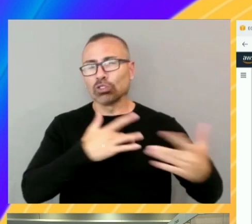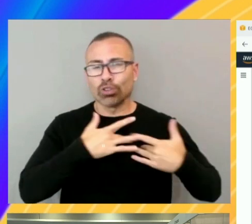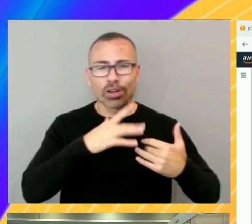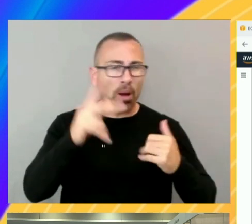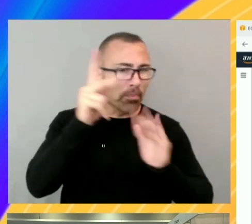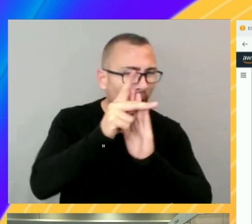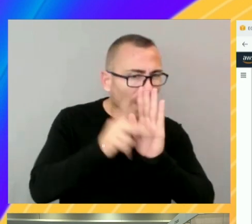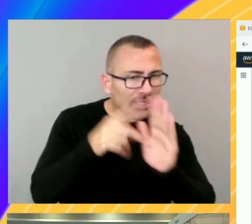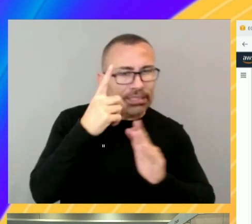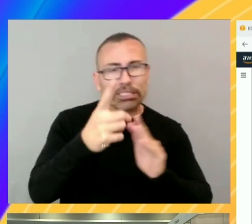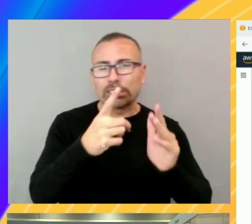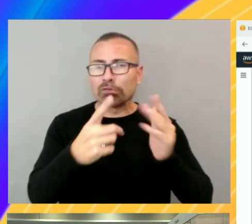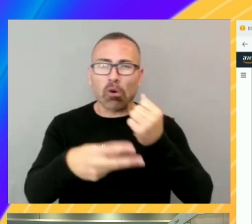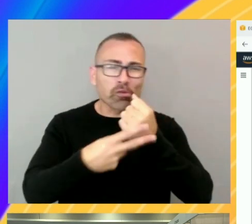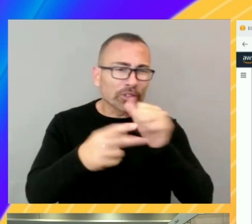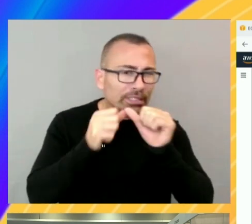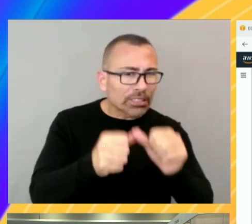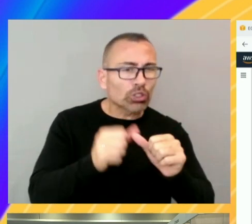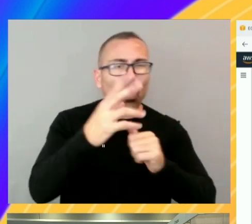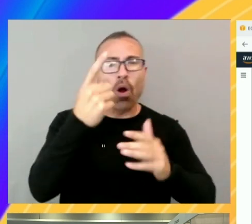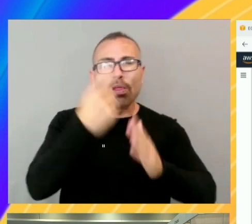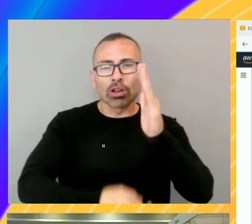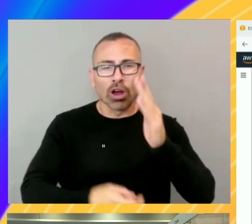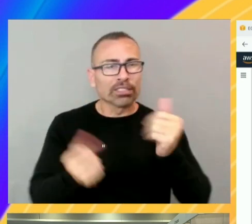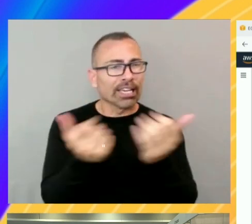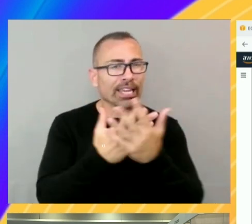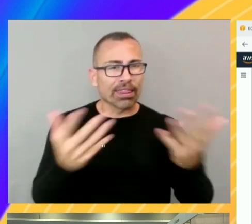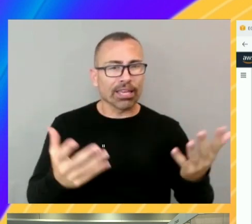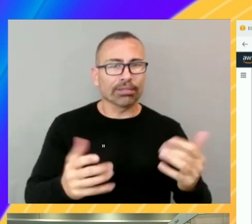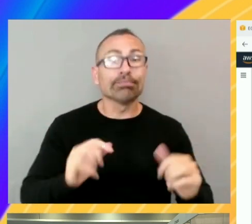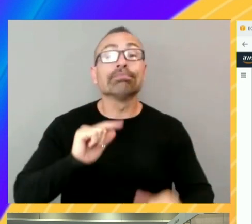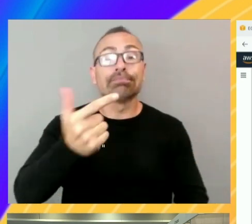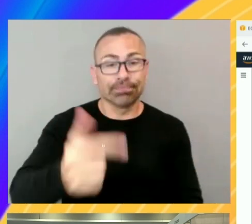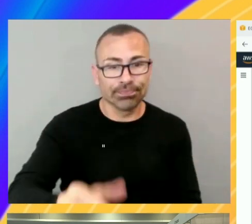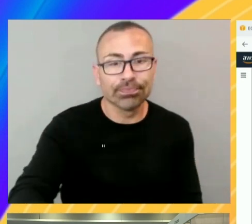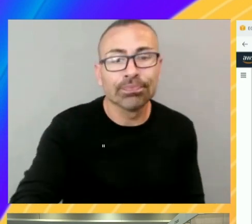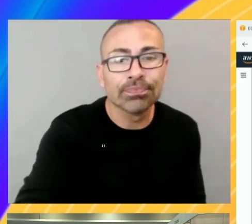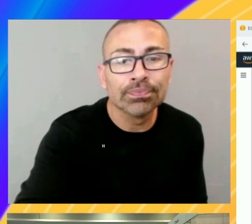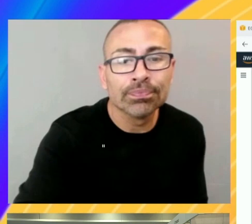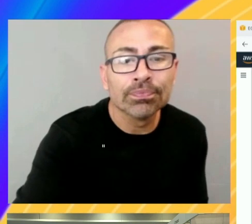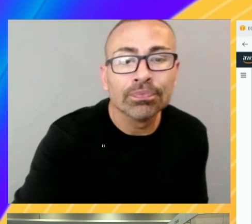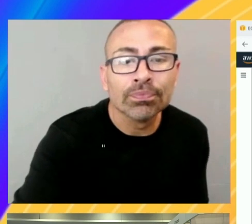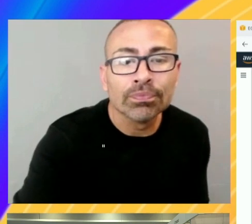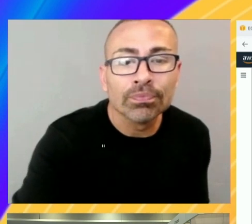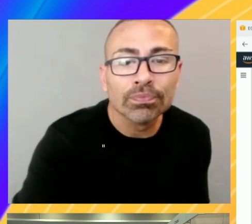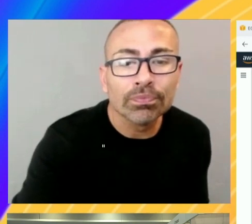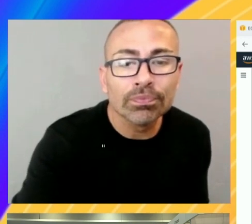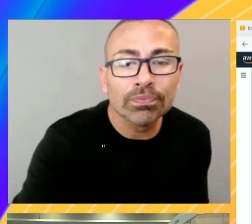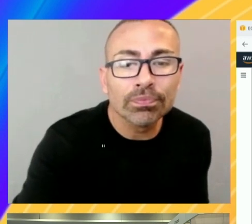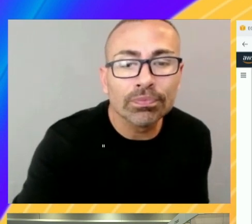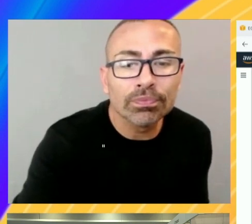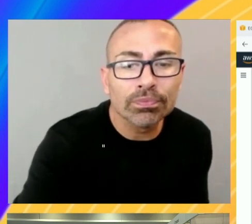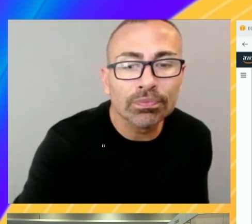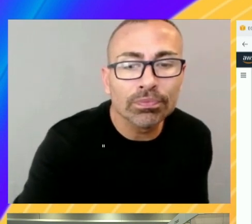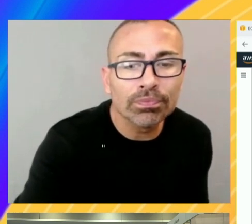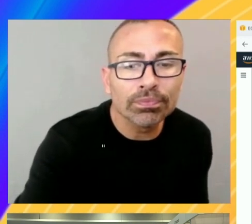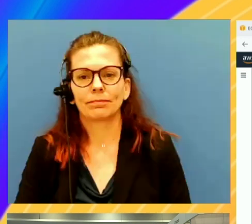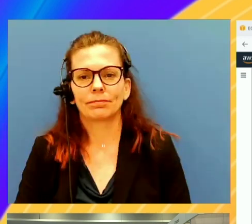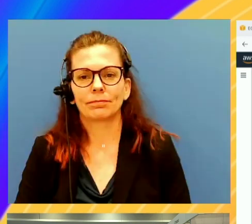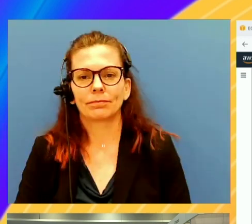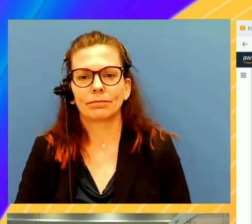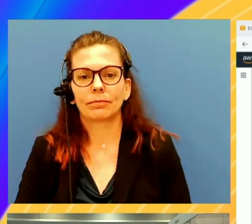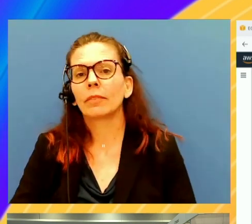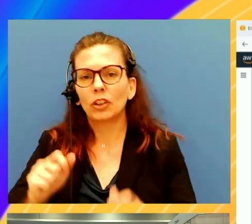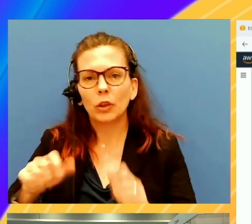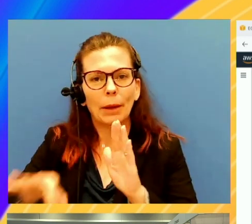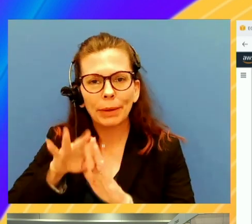anything. You can choose your events. You can choose what you want to send into this EDS. Over here, we are